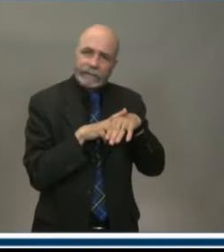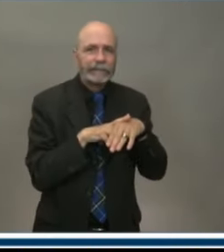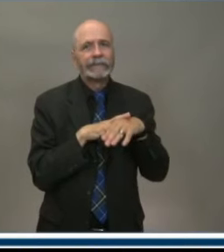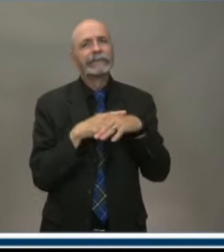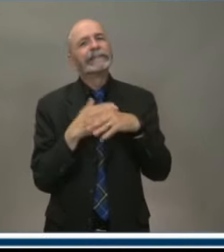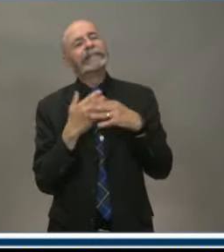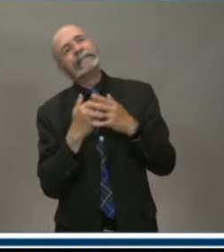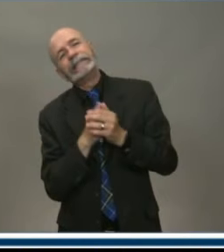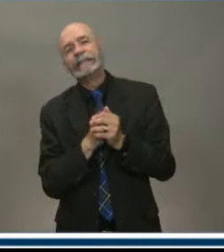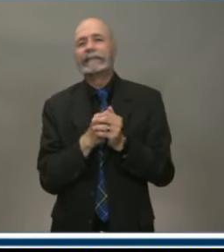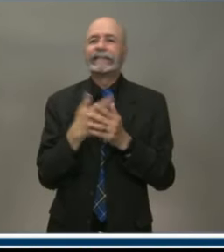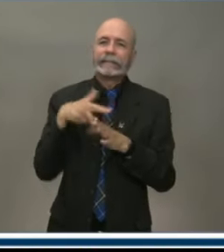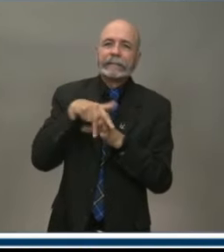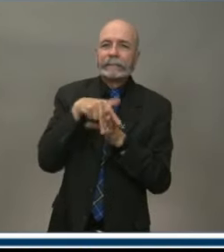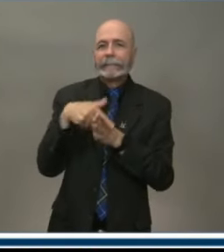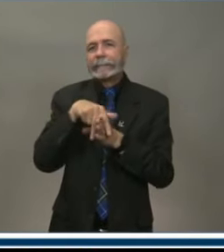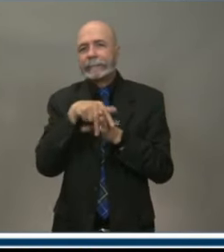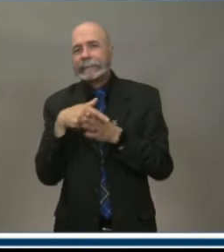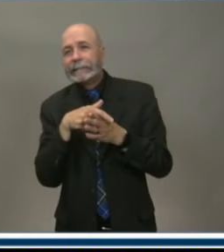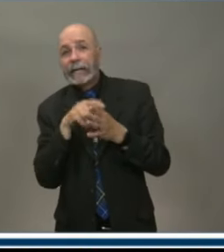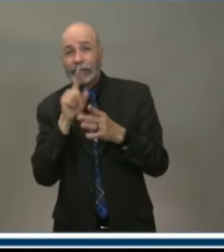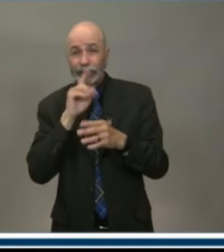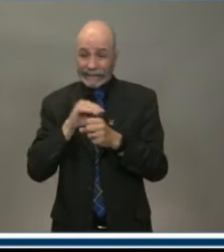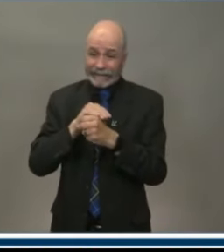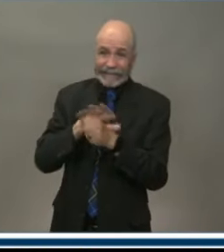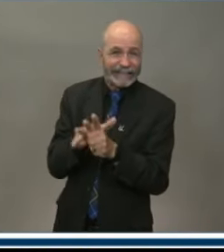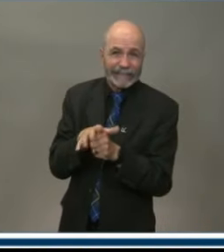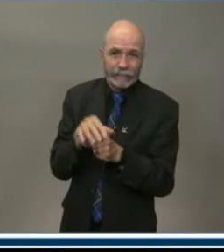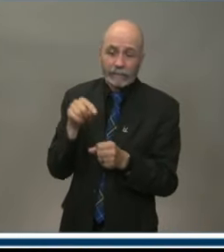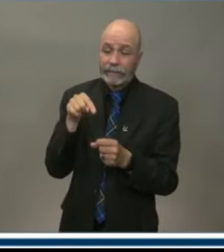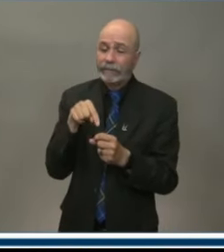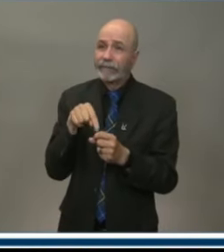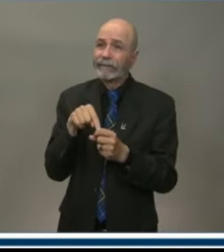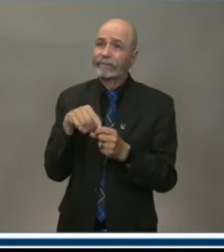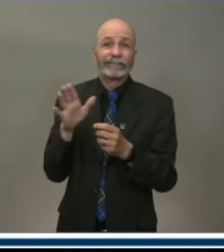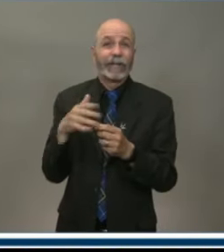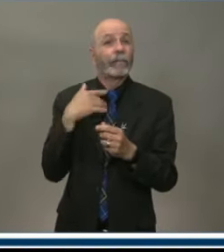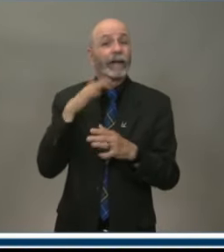how the COVID virus may be transmitted between younger ages.